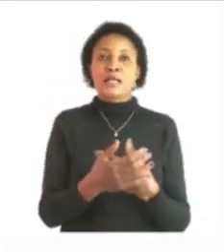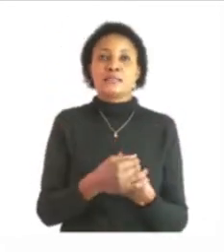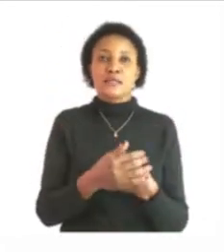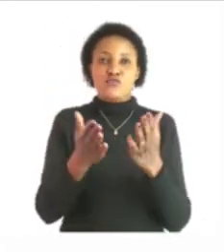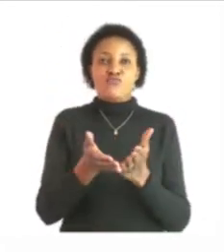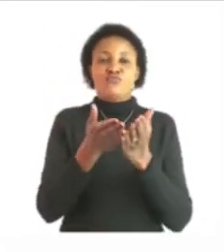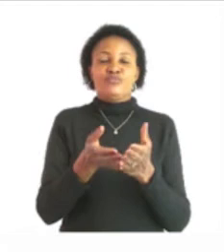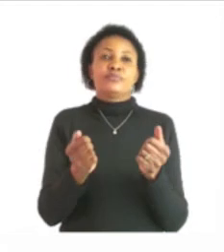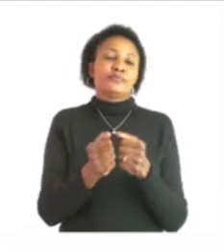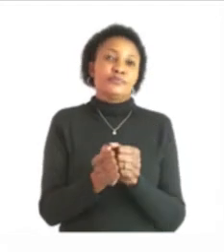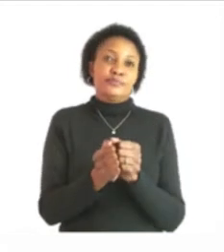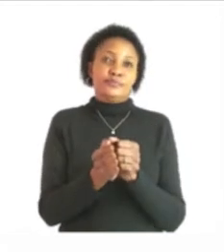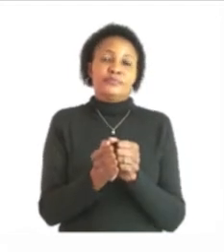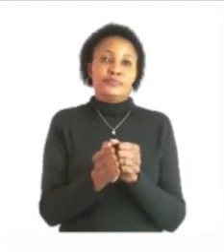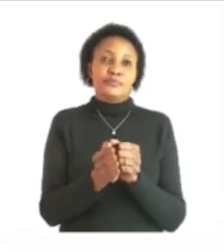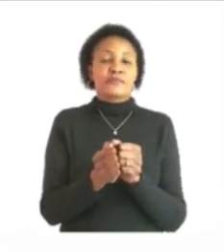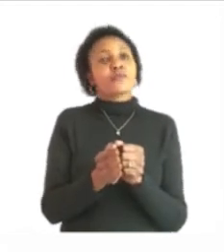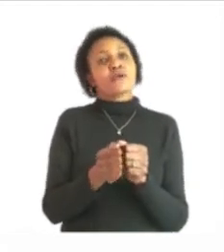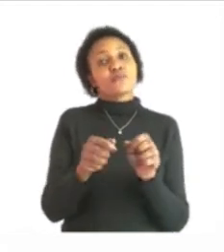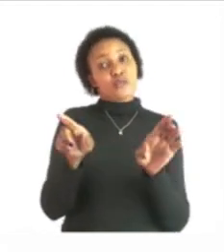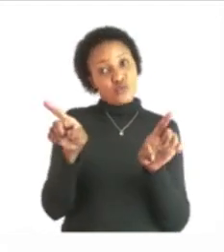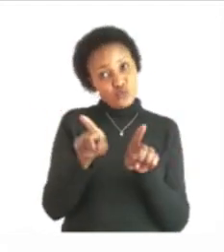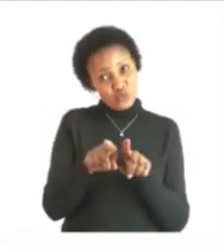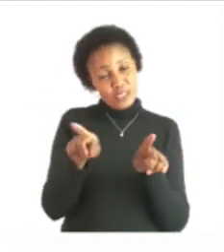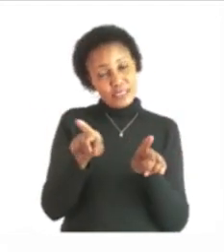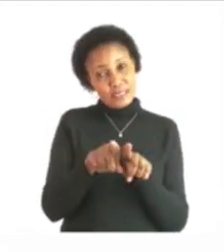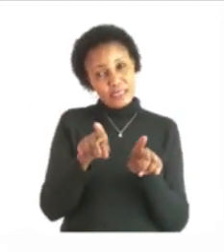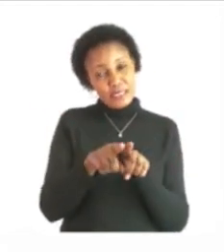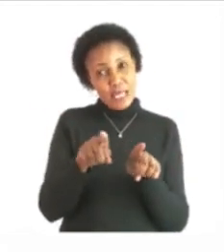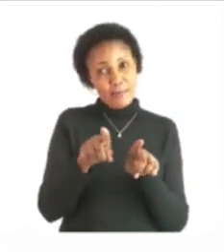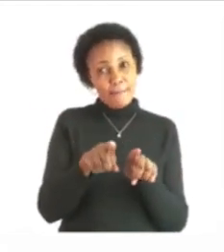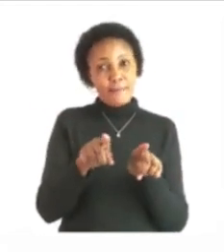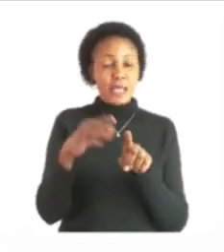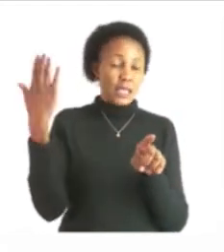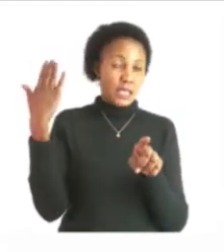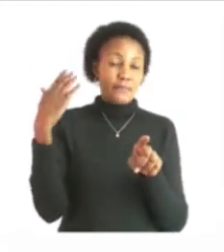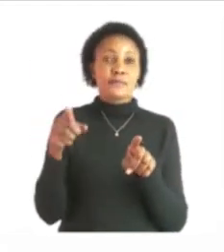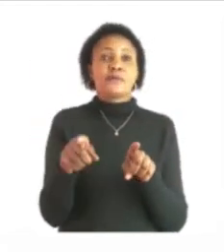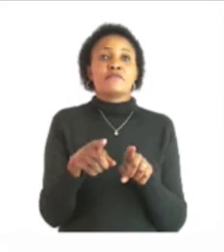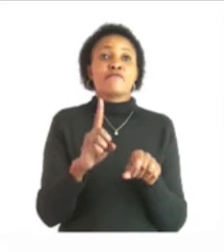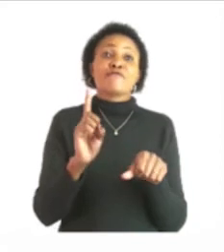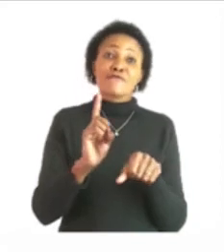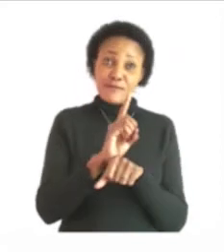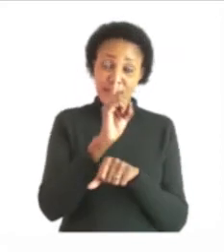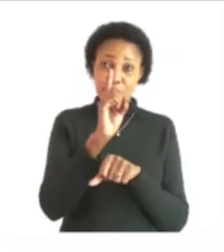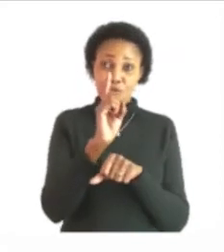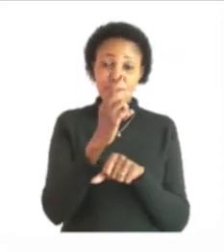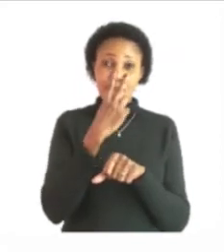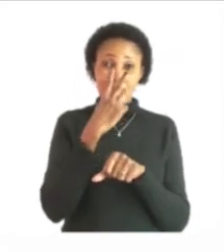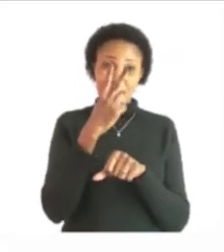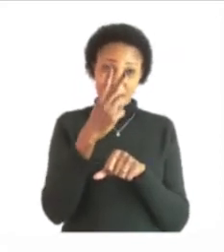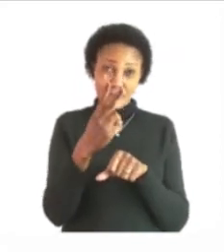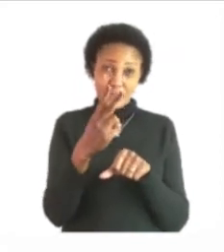to the previous one, it's what you're also going to do. Now, if you go to the first one, I see